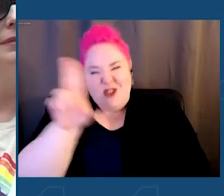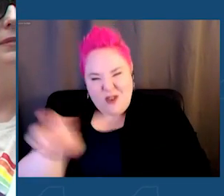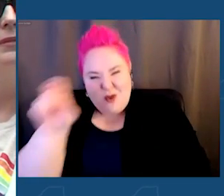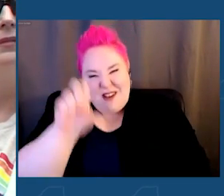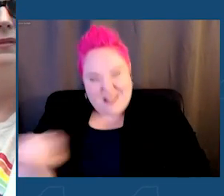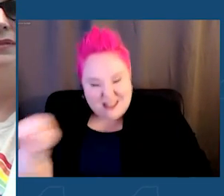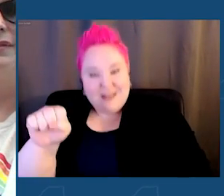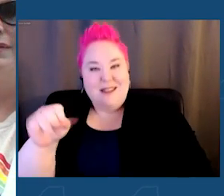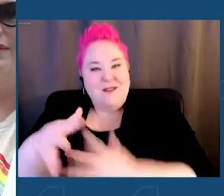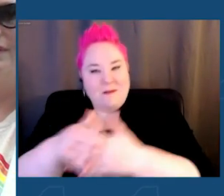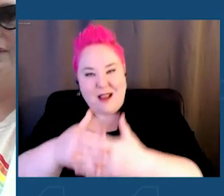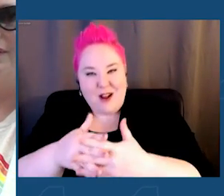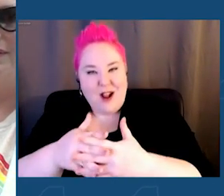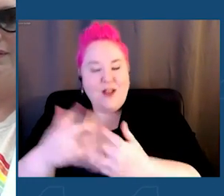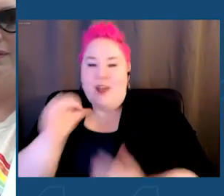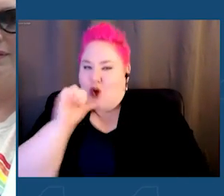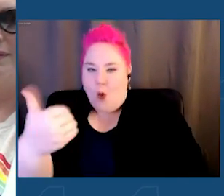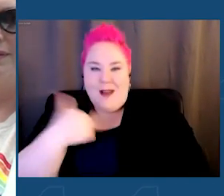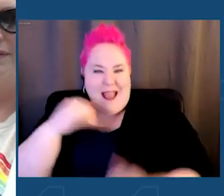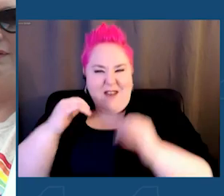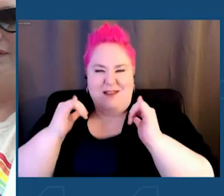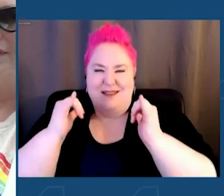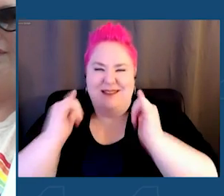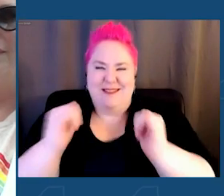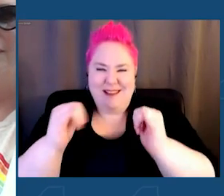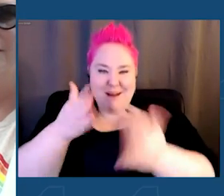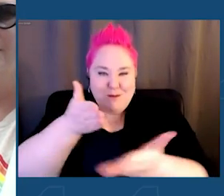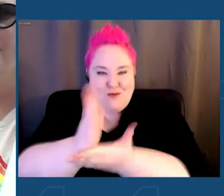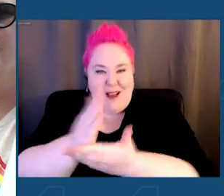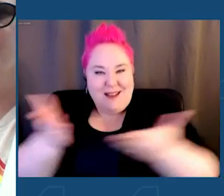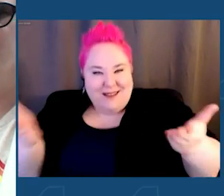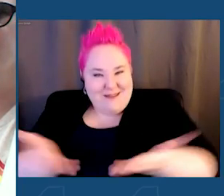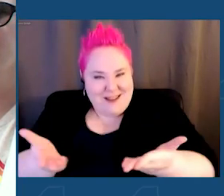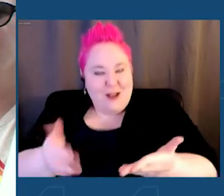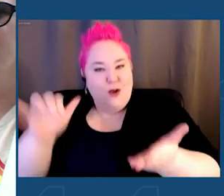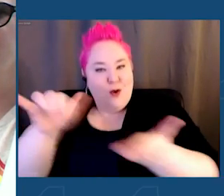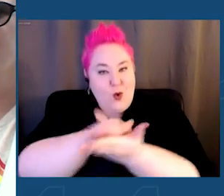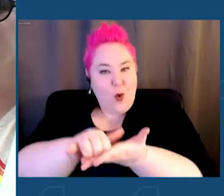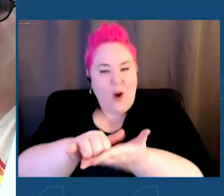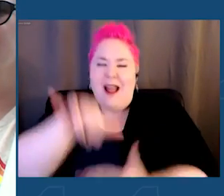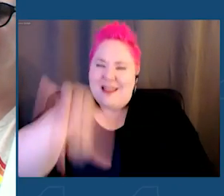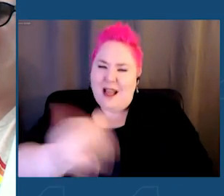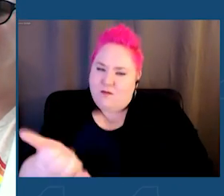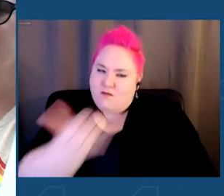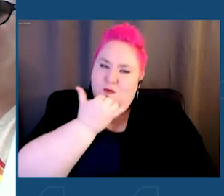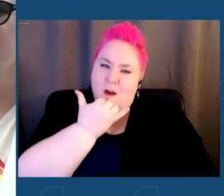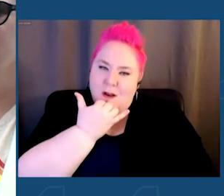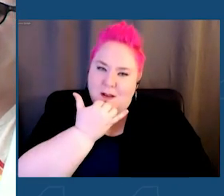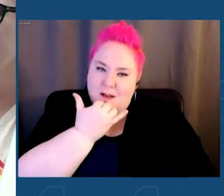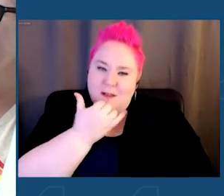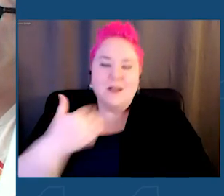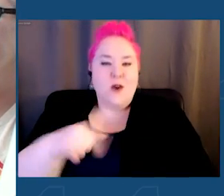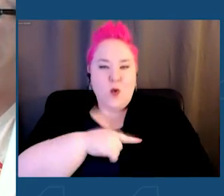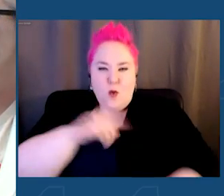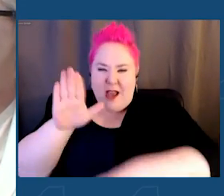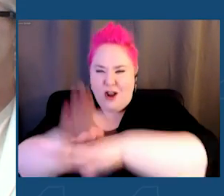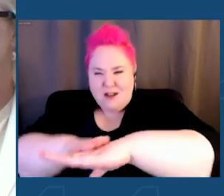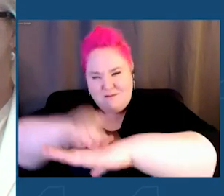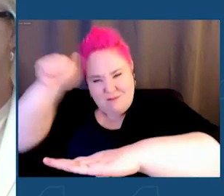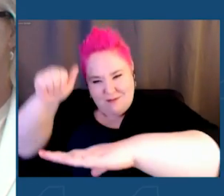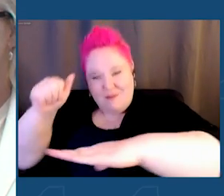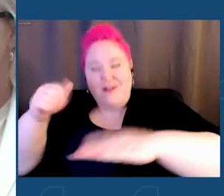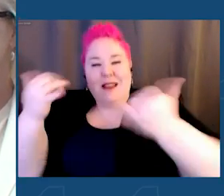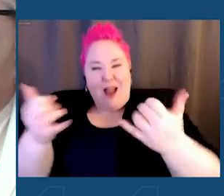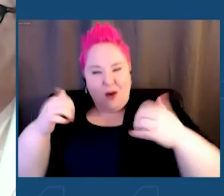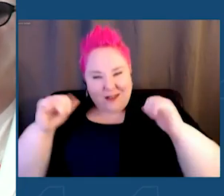who do not have the same rights that we do here in New York, and that is wrong. We are calling that out, standing together, shoulder